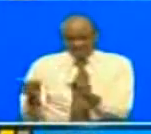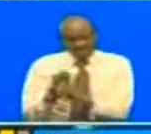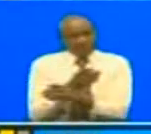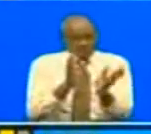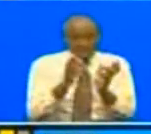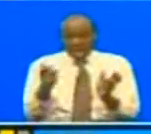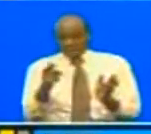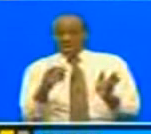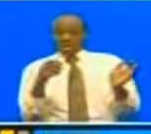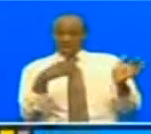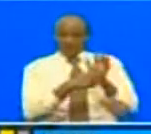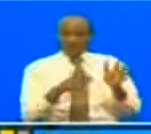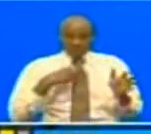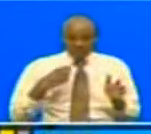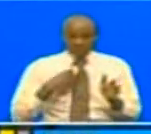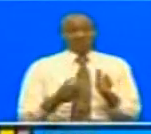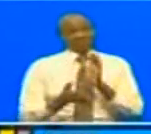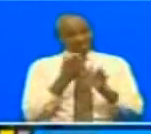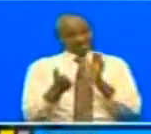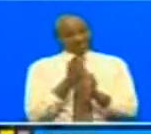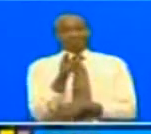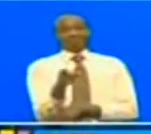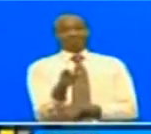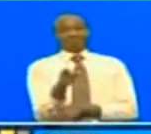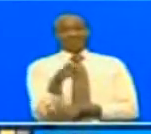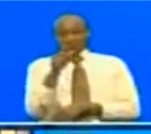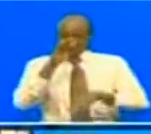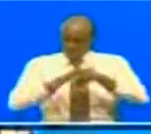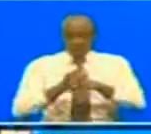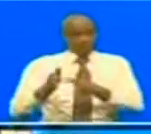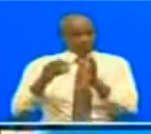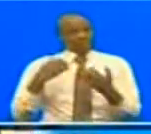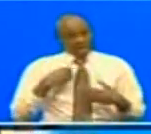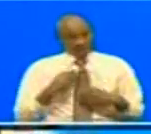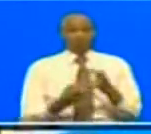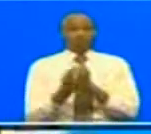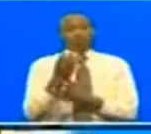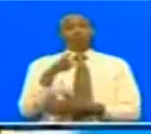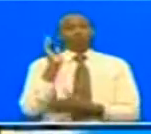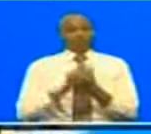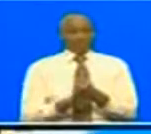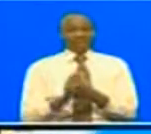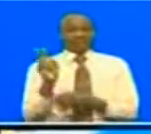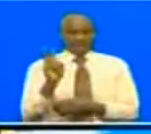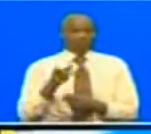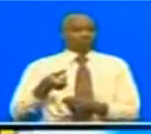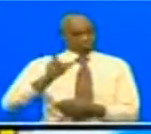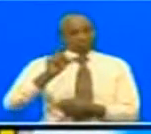be agile and quick to respond have very good opportunities to grow volume and value.